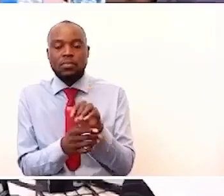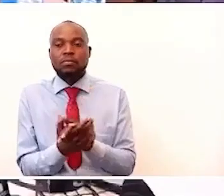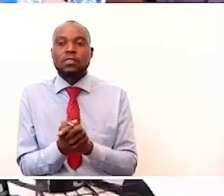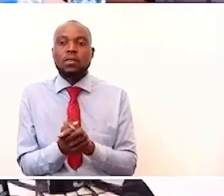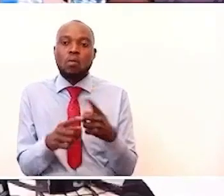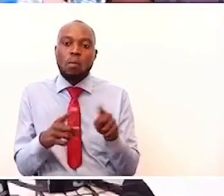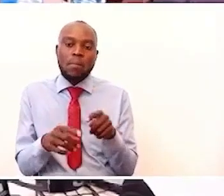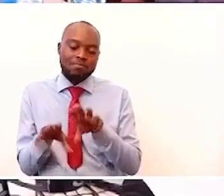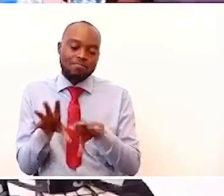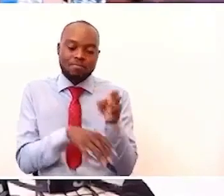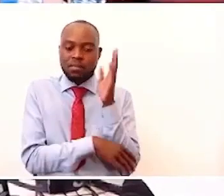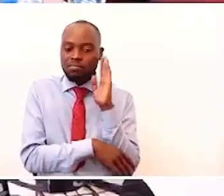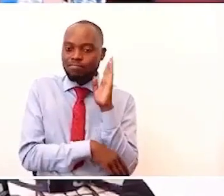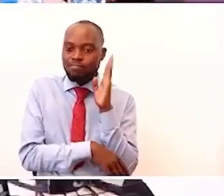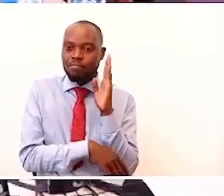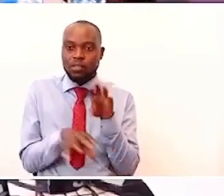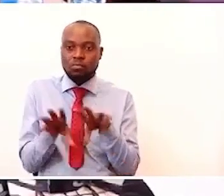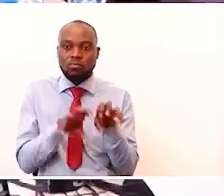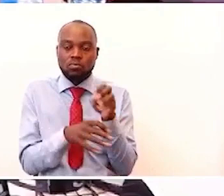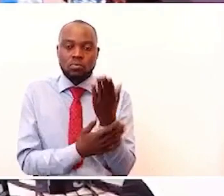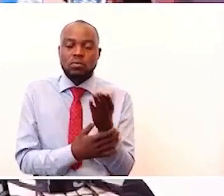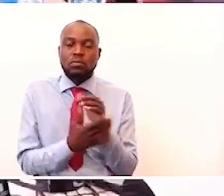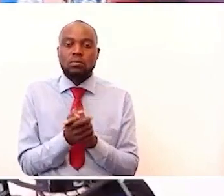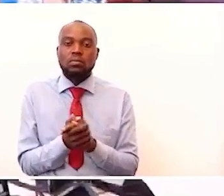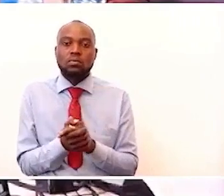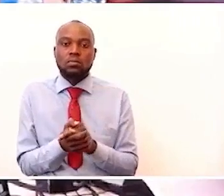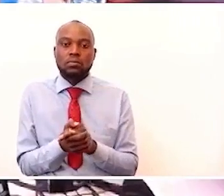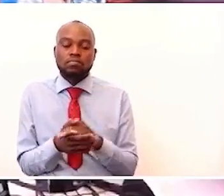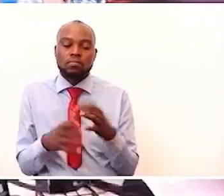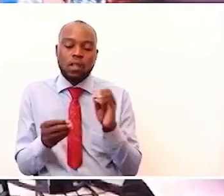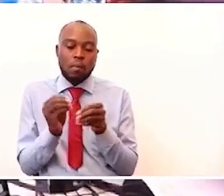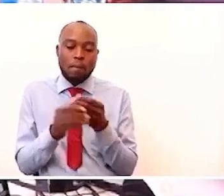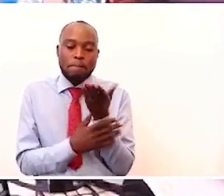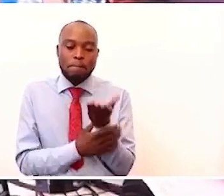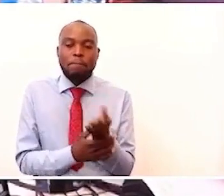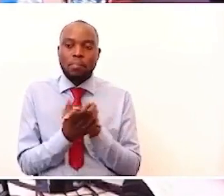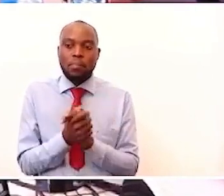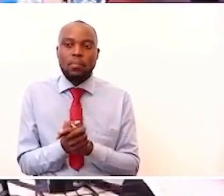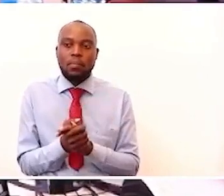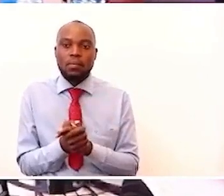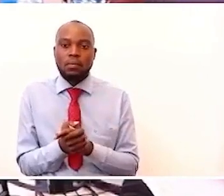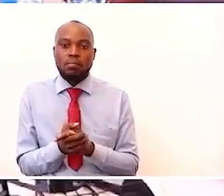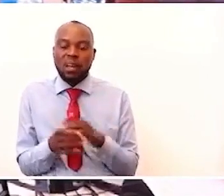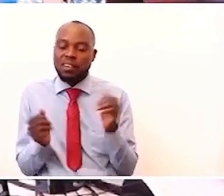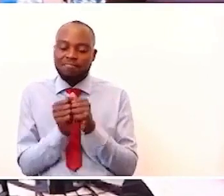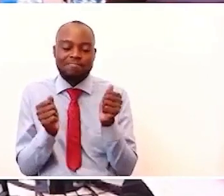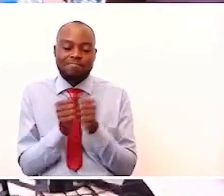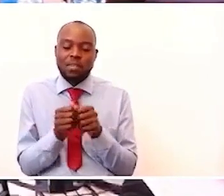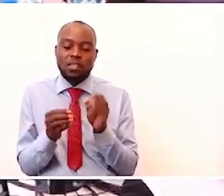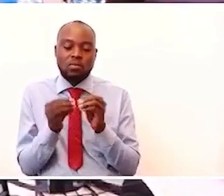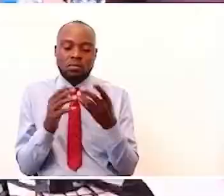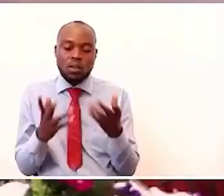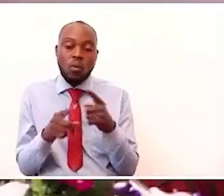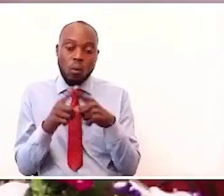innovative tools for responding to the new war in Europe, the Russian invasion of Ukraine. So there's quite some value there. But as I